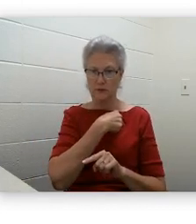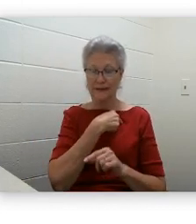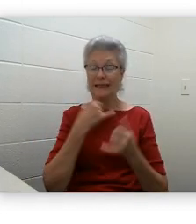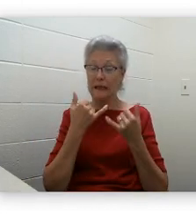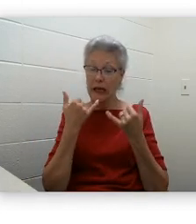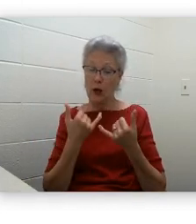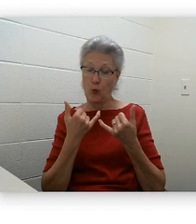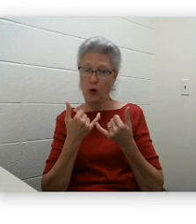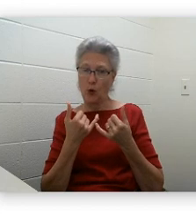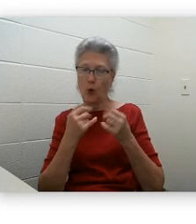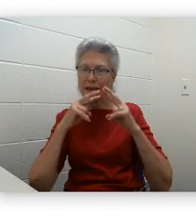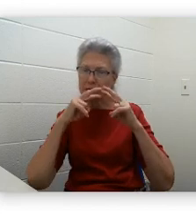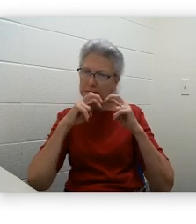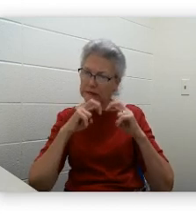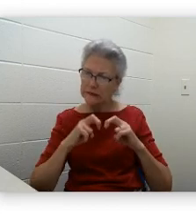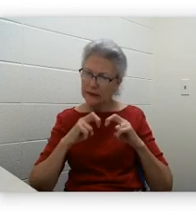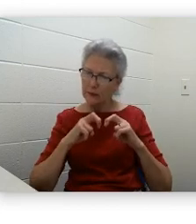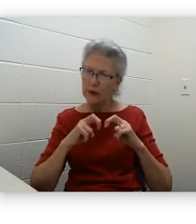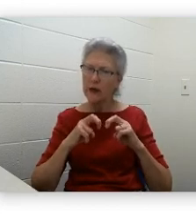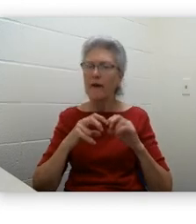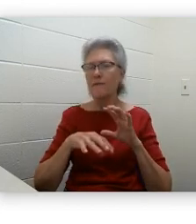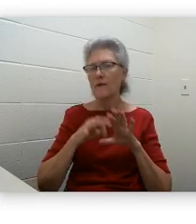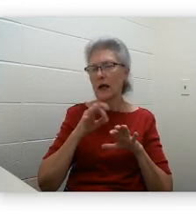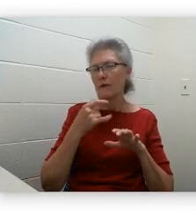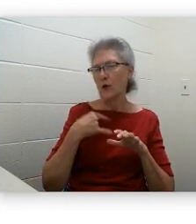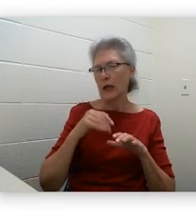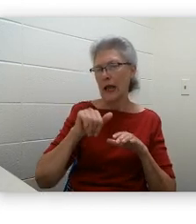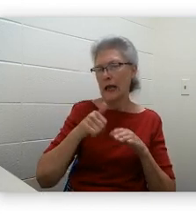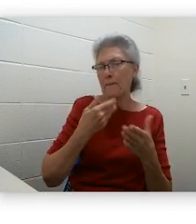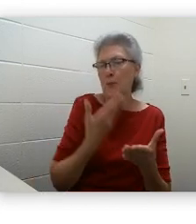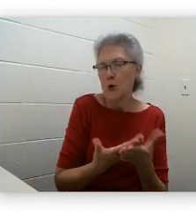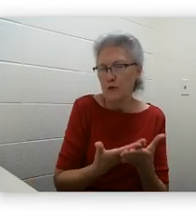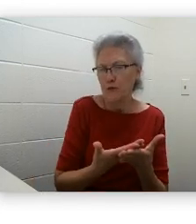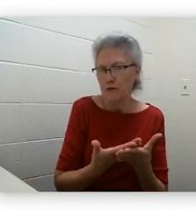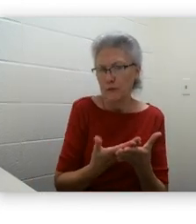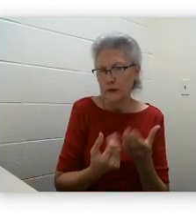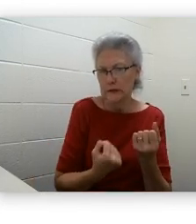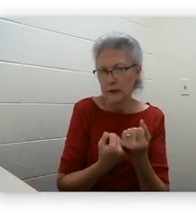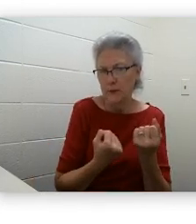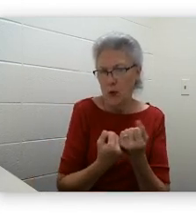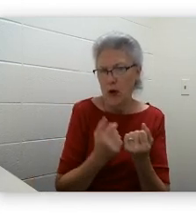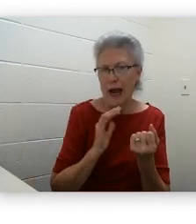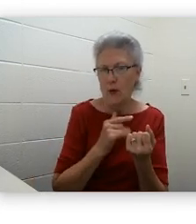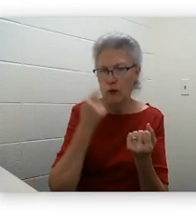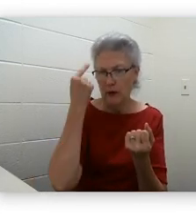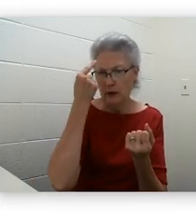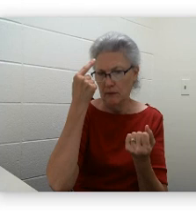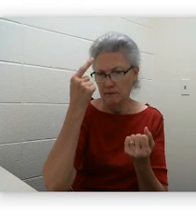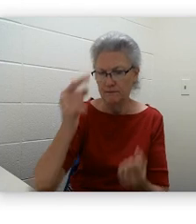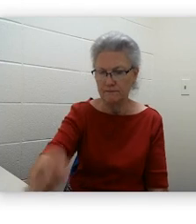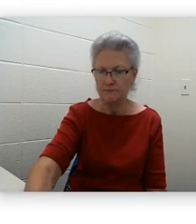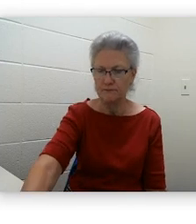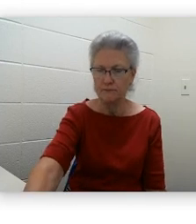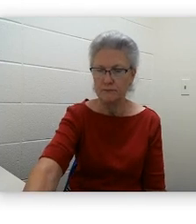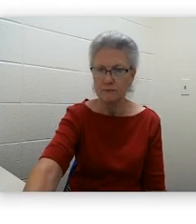going to dive in a little bit deeper and try to find if we can get any evidence to support what we're thinking.